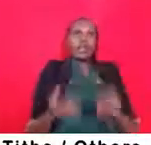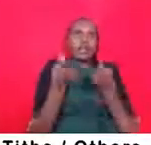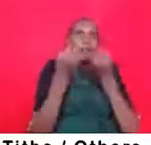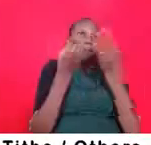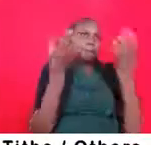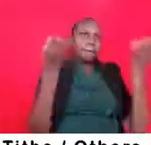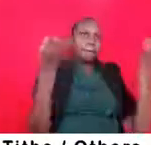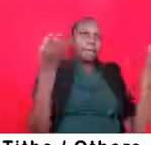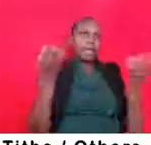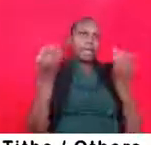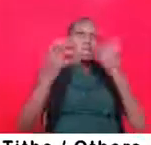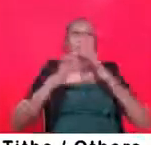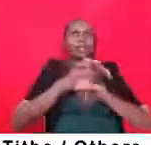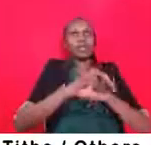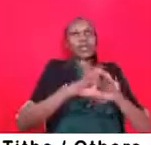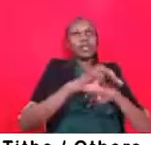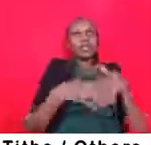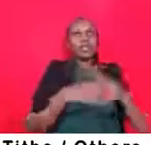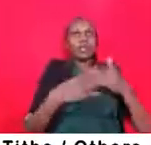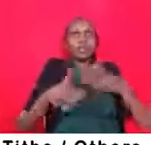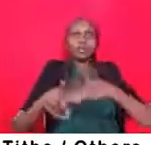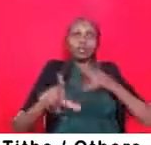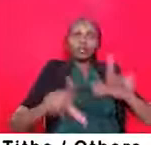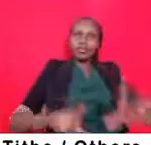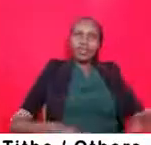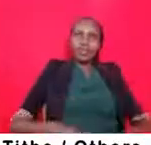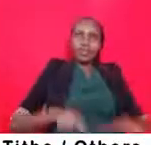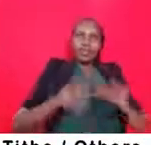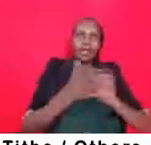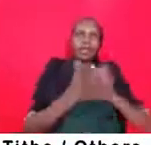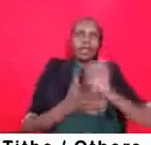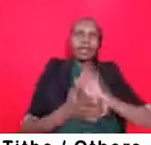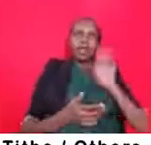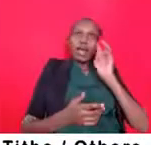around. There are so many, many, many times